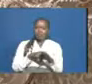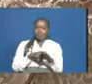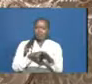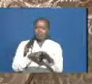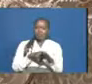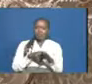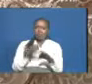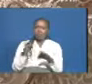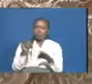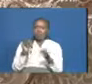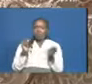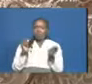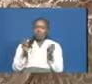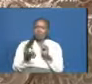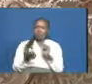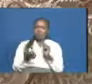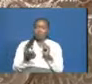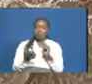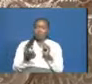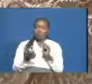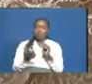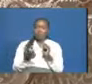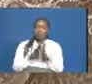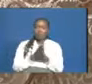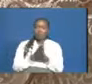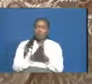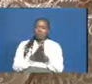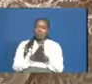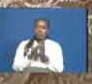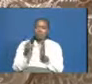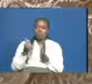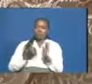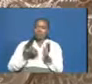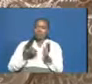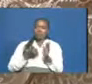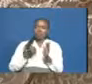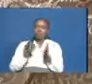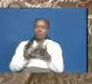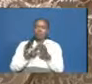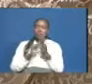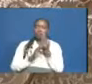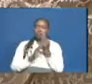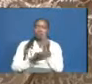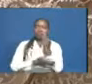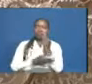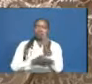them to be changed. And therefore, any girl who would become pregnant,